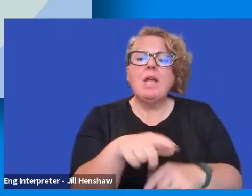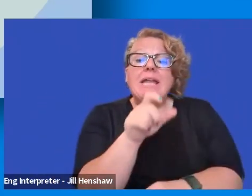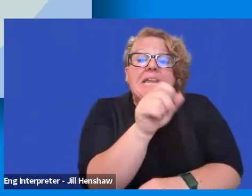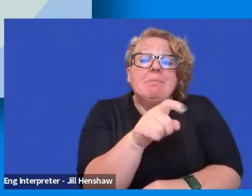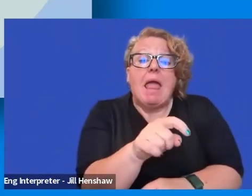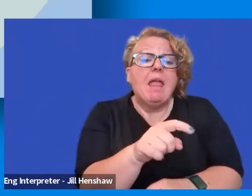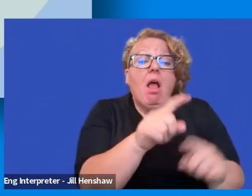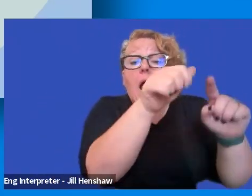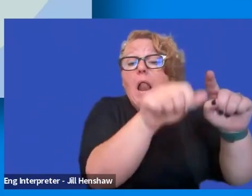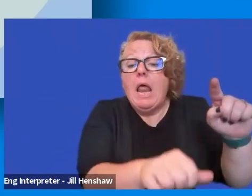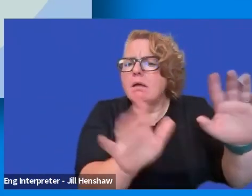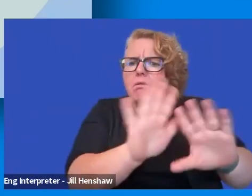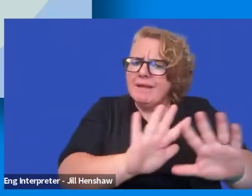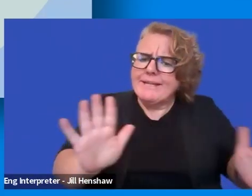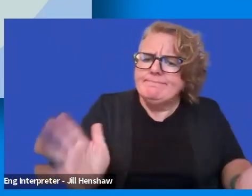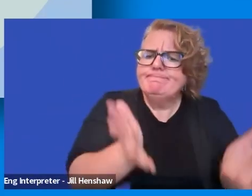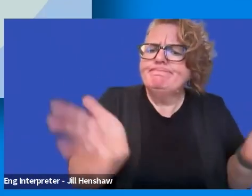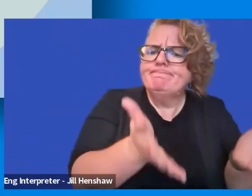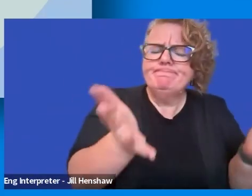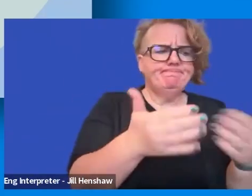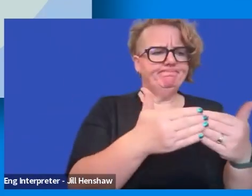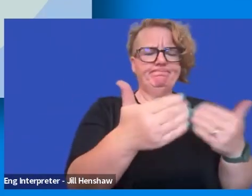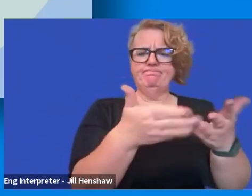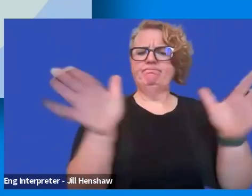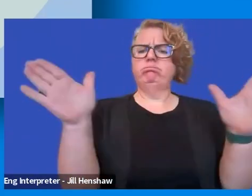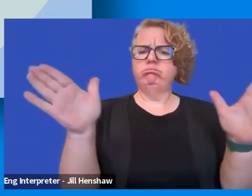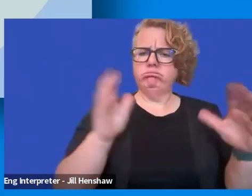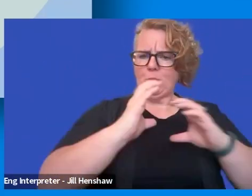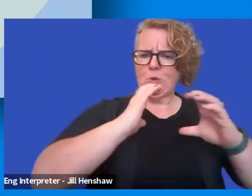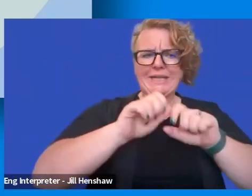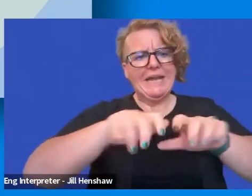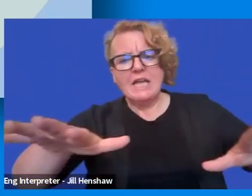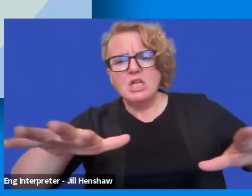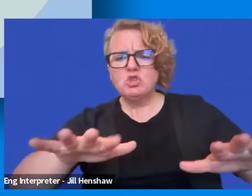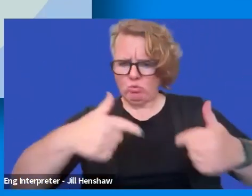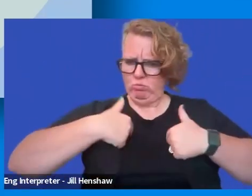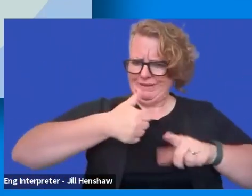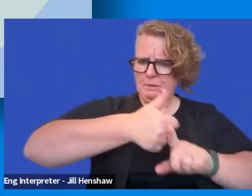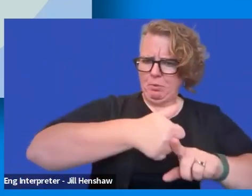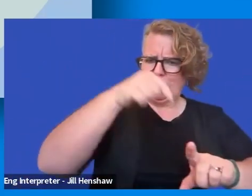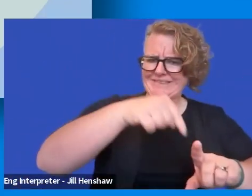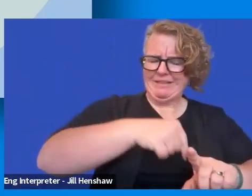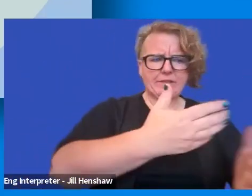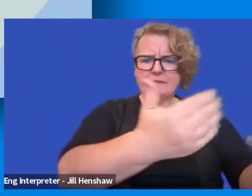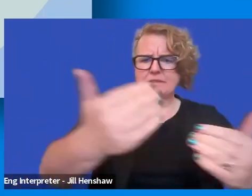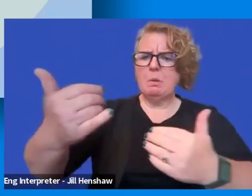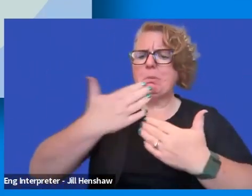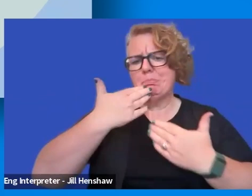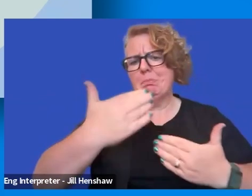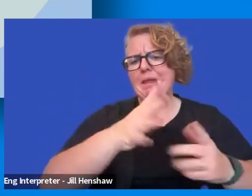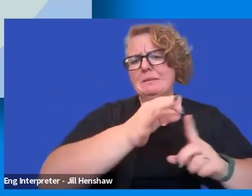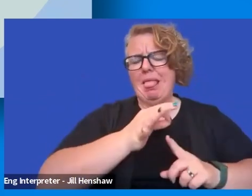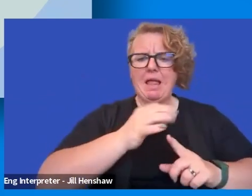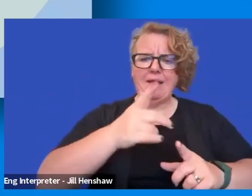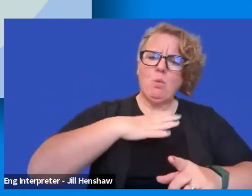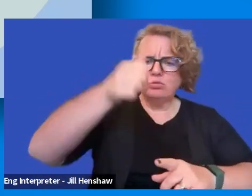lists. It's cultivating more of a broader comms message that supports that. and Yeah, just to I build, just, you go